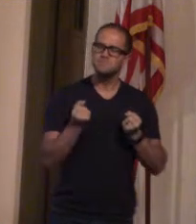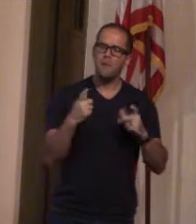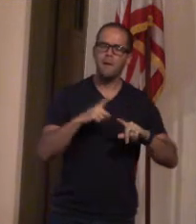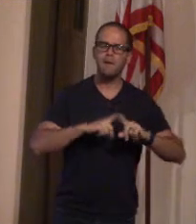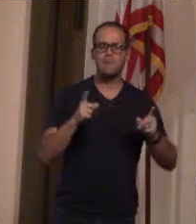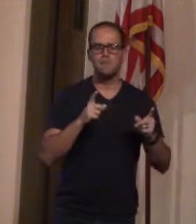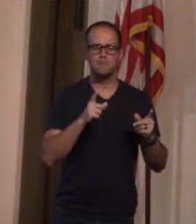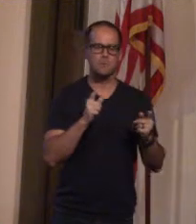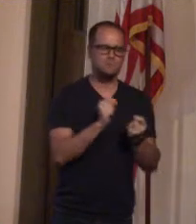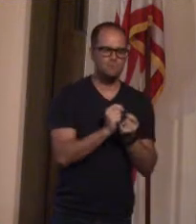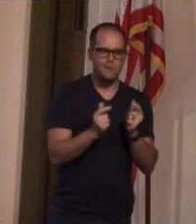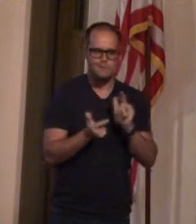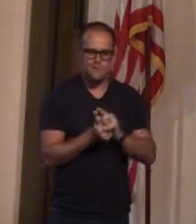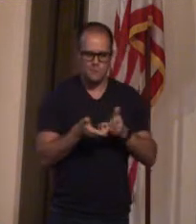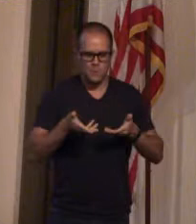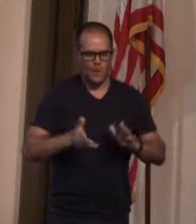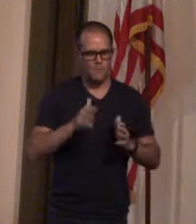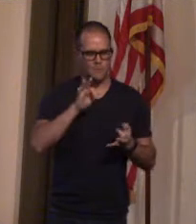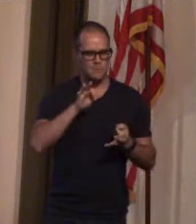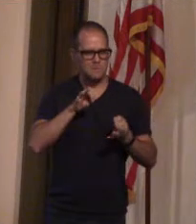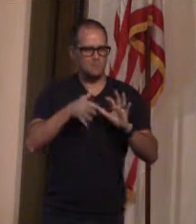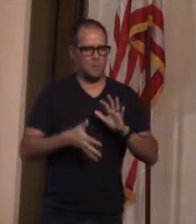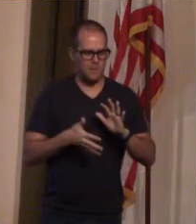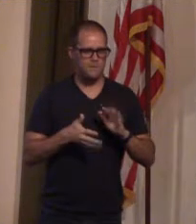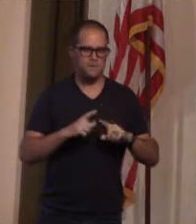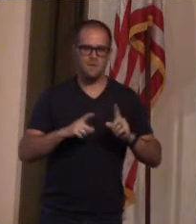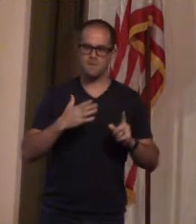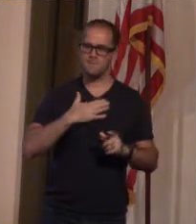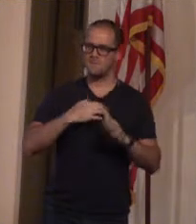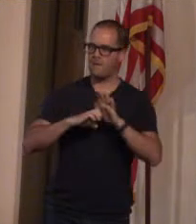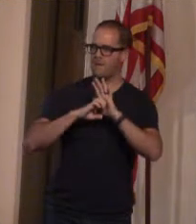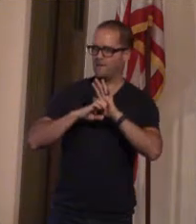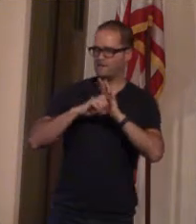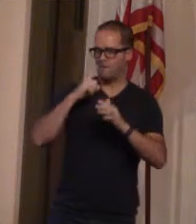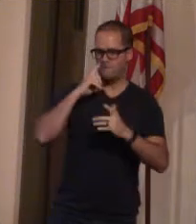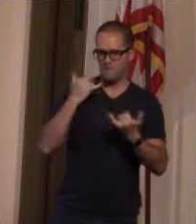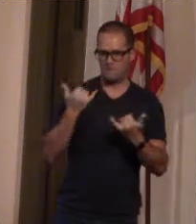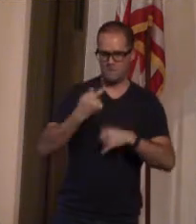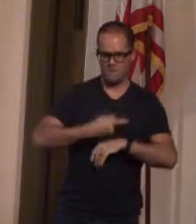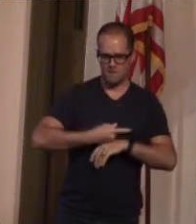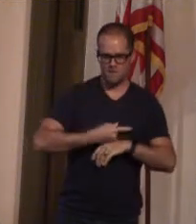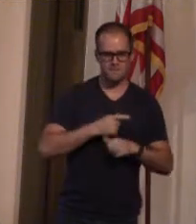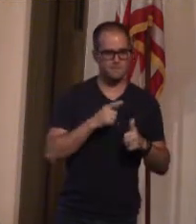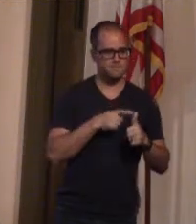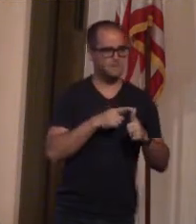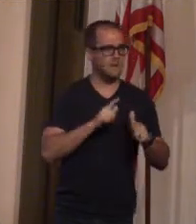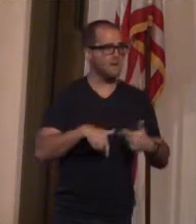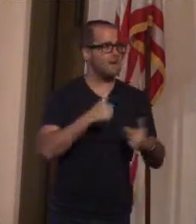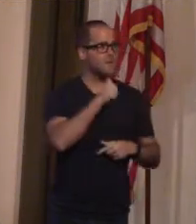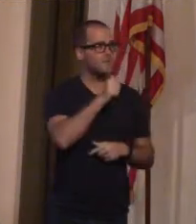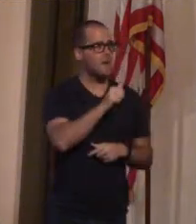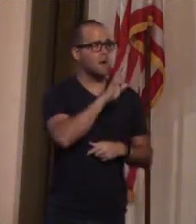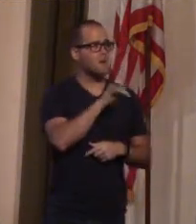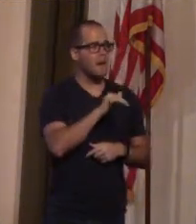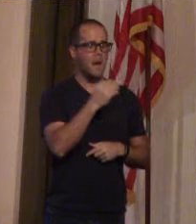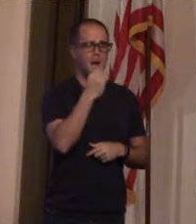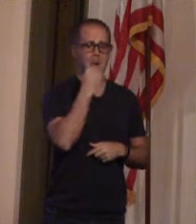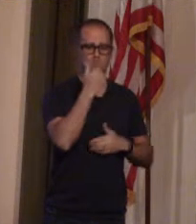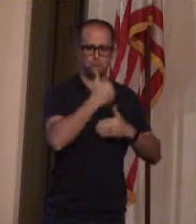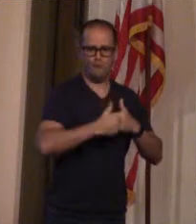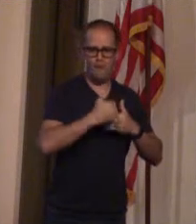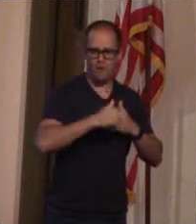the test. Worship the Lord. There are many different ways to interpret